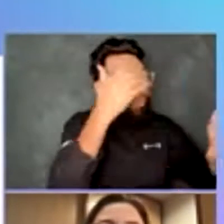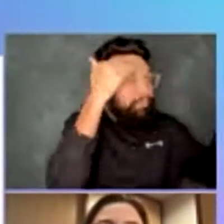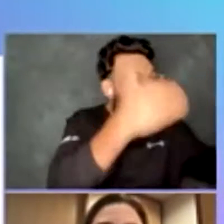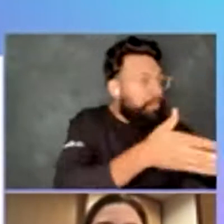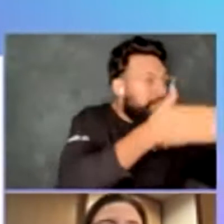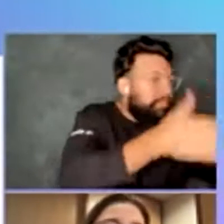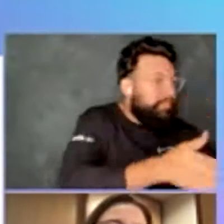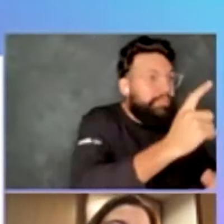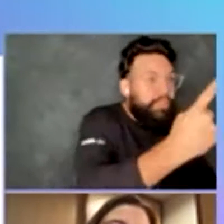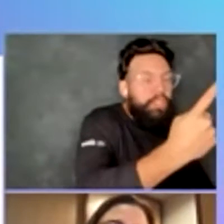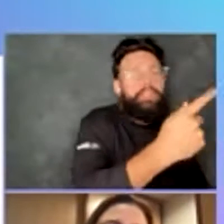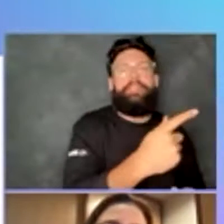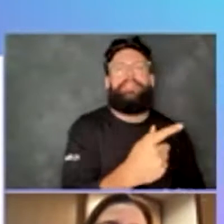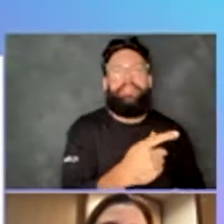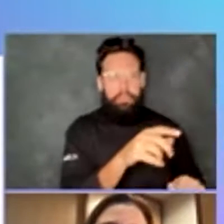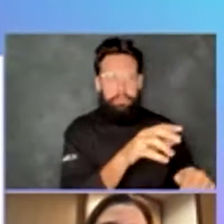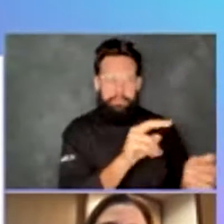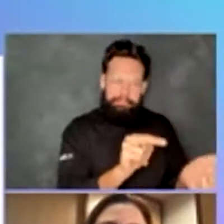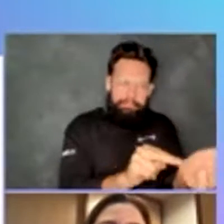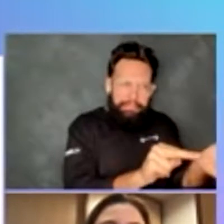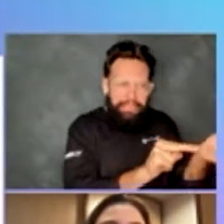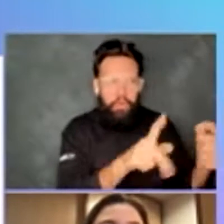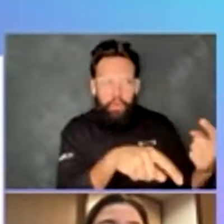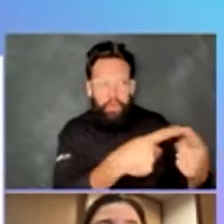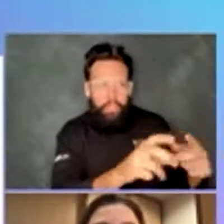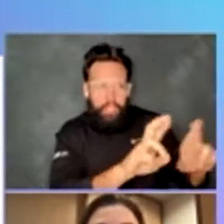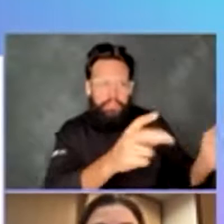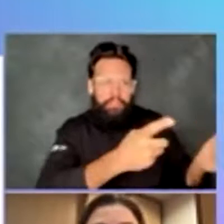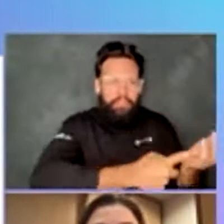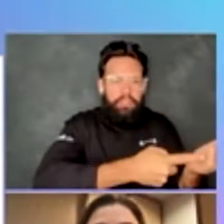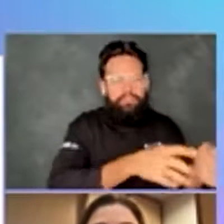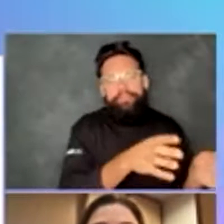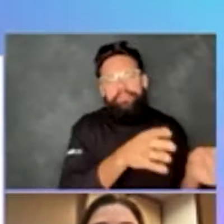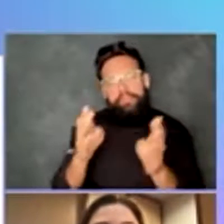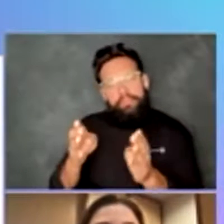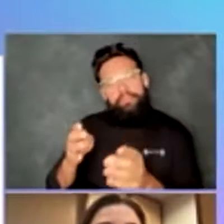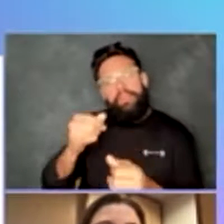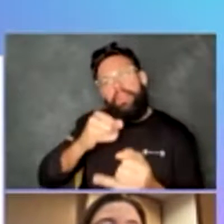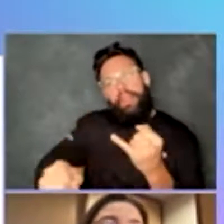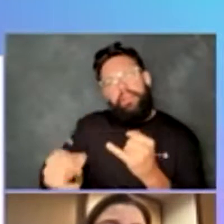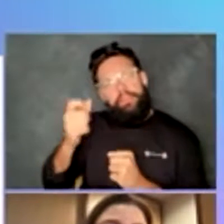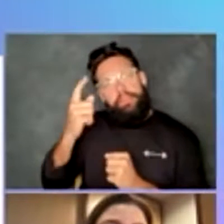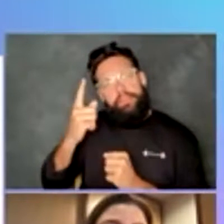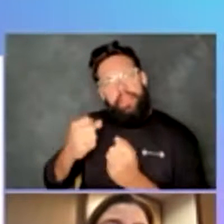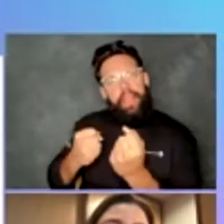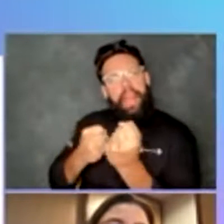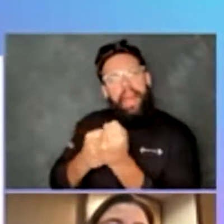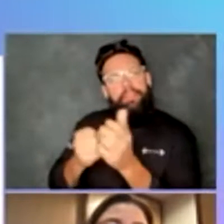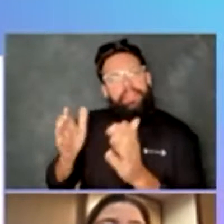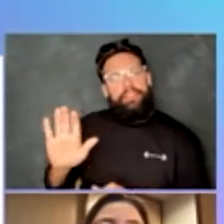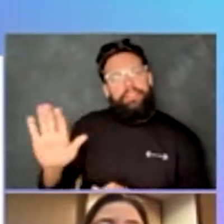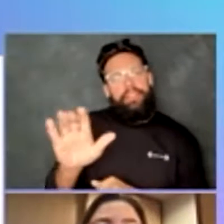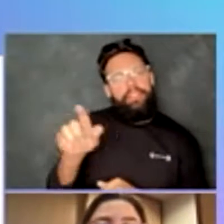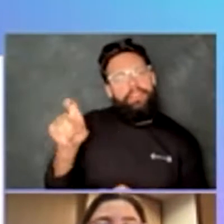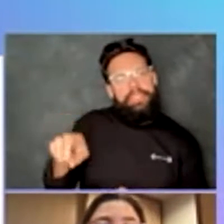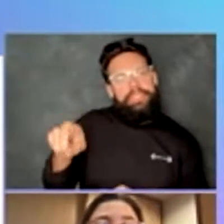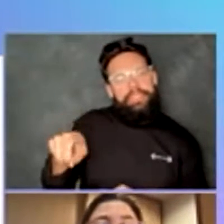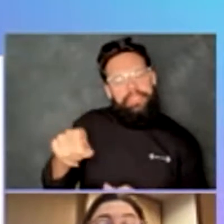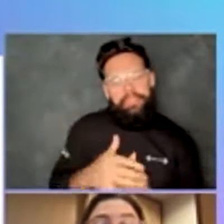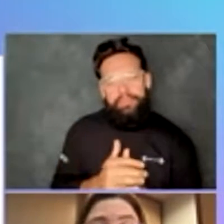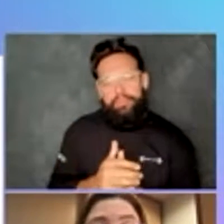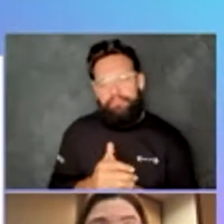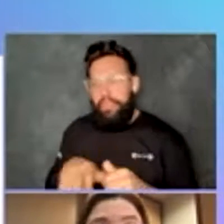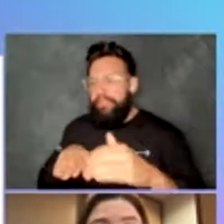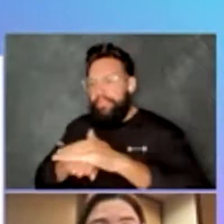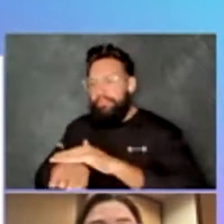you need to think about the needs of your advocates. After all, it's the purpose of most accessibility teams to make